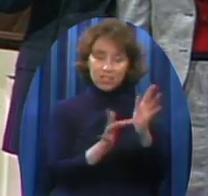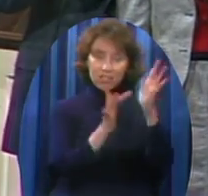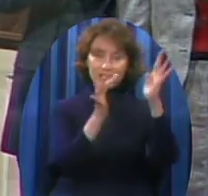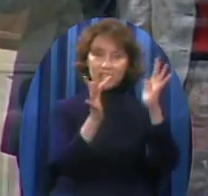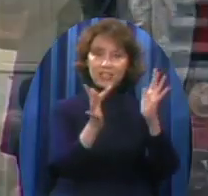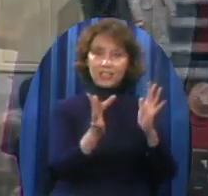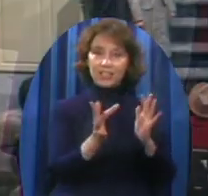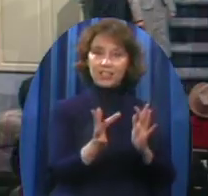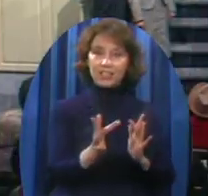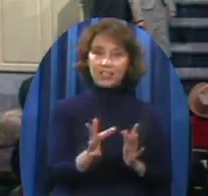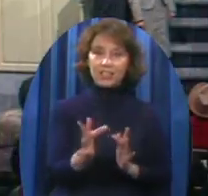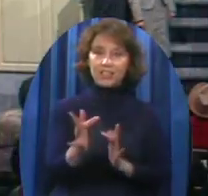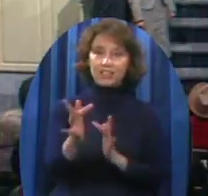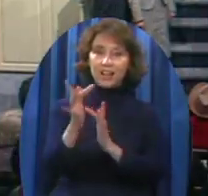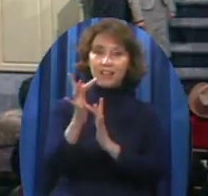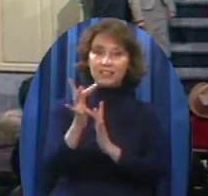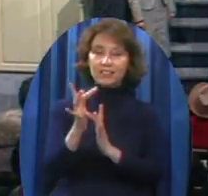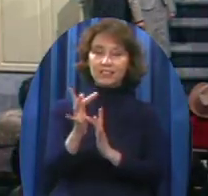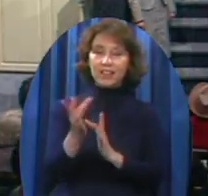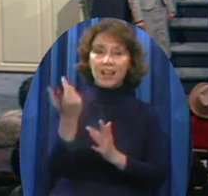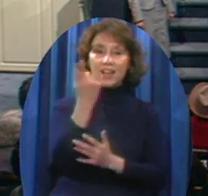resurrection.